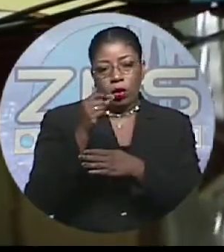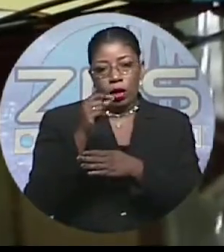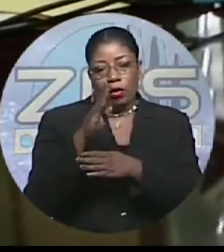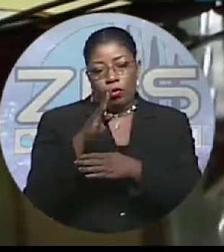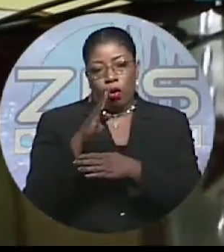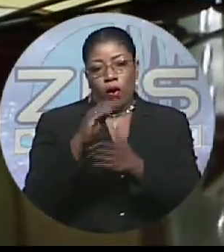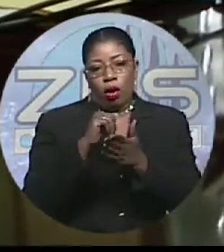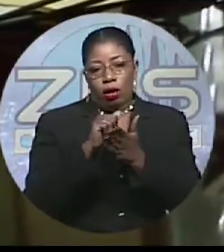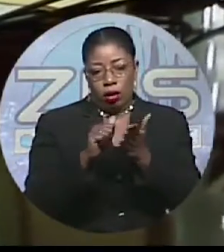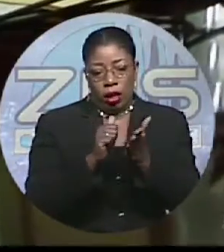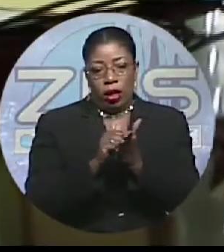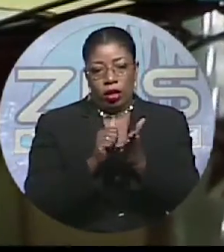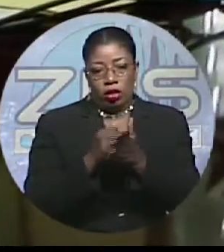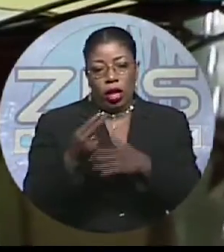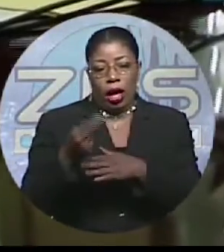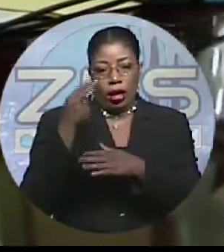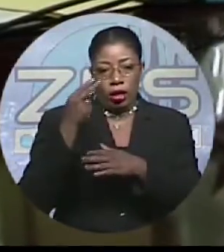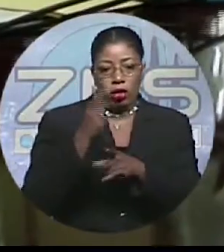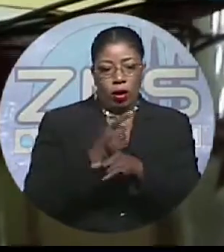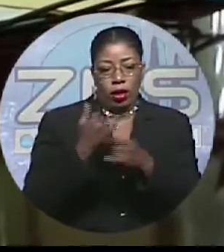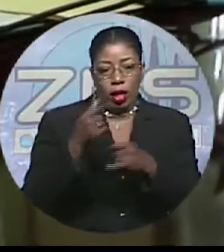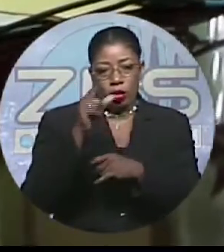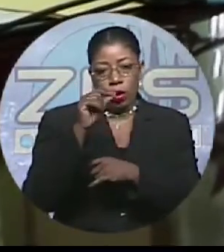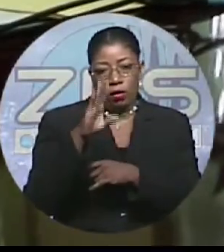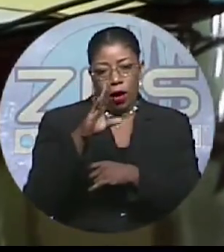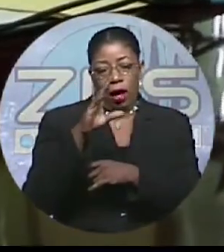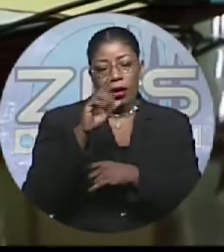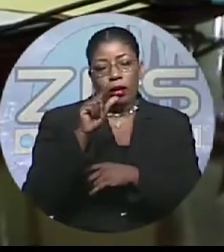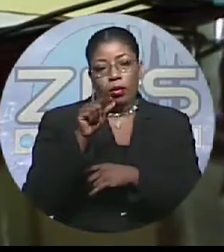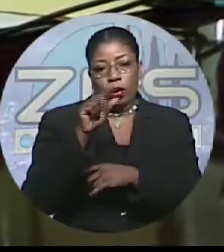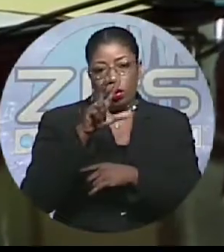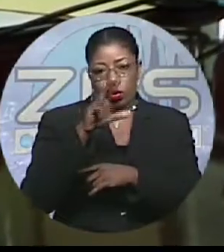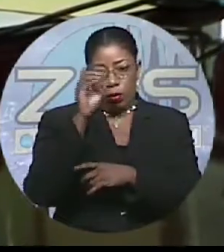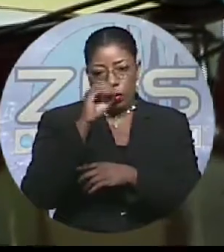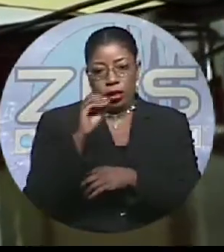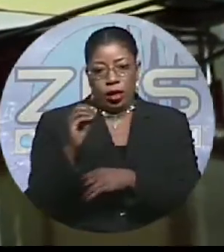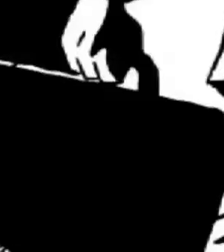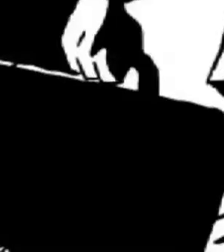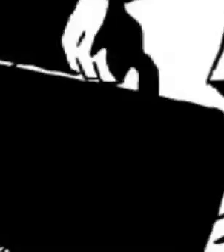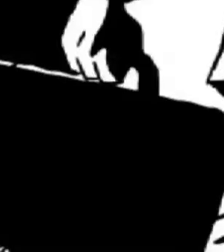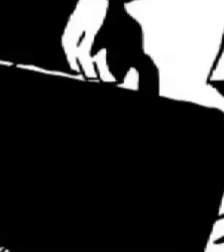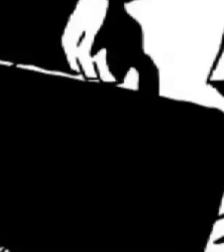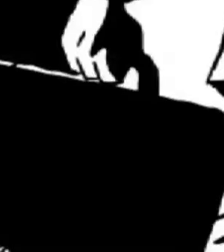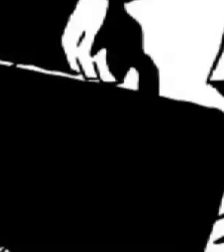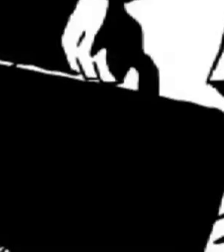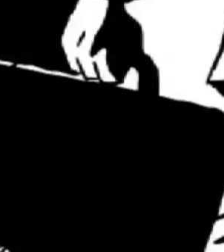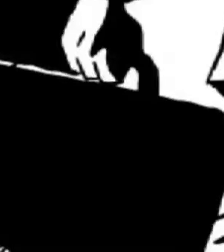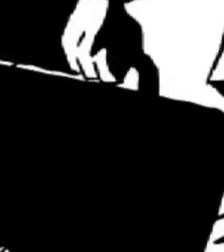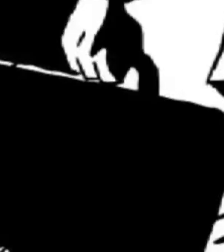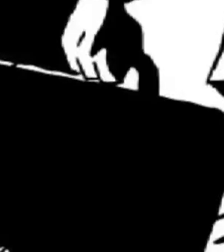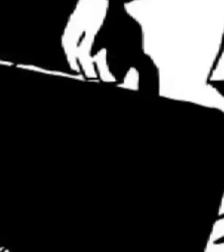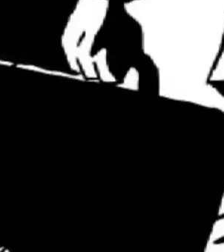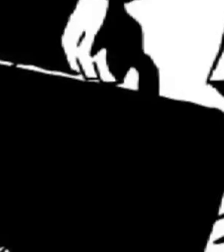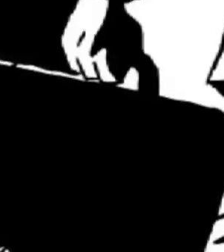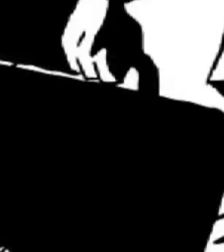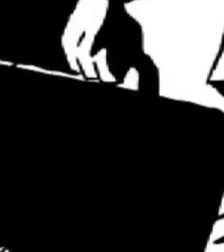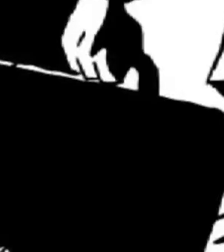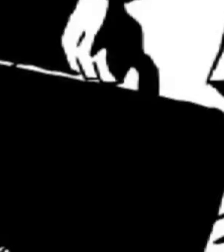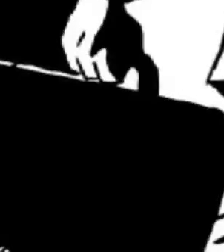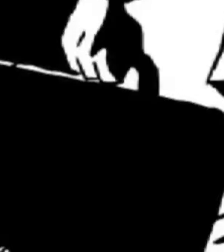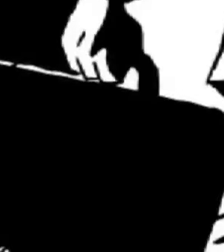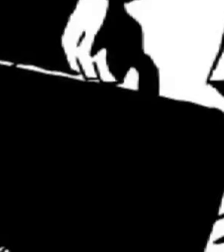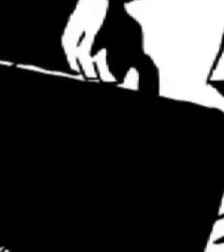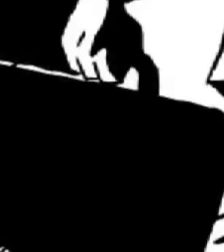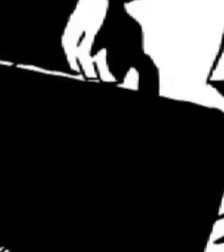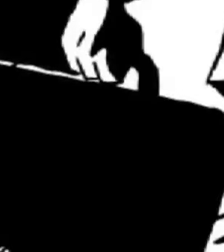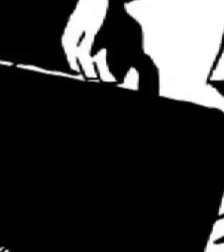24-year-olds continued to be the highest at 25.3%, continuing a trend. It was a marked decline from the previous